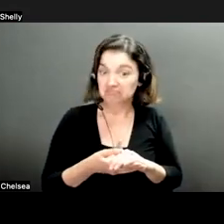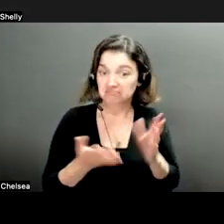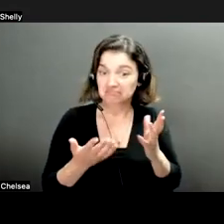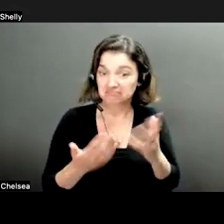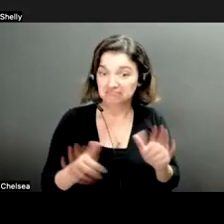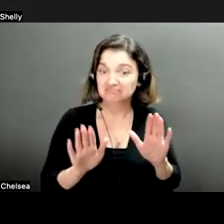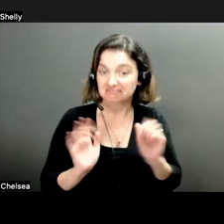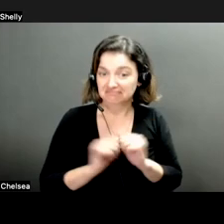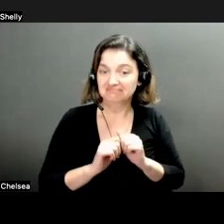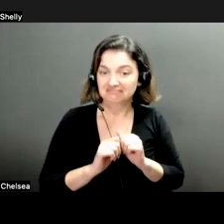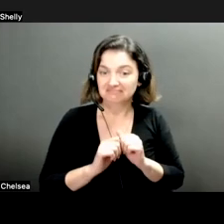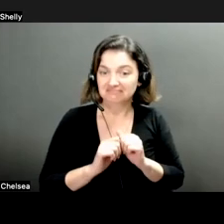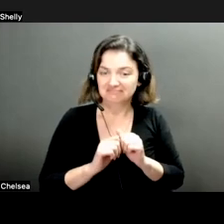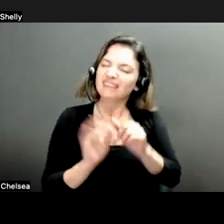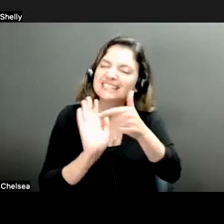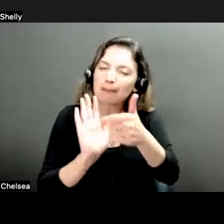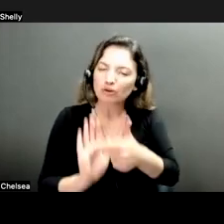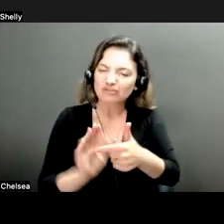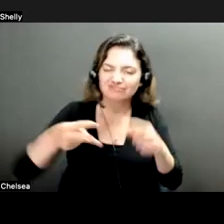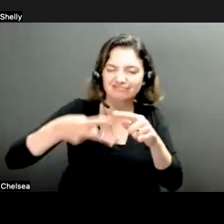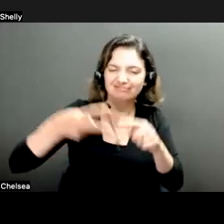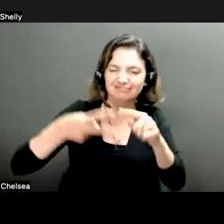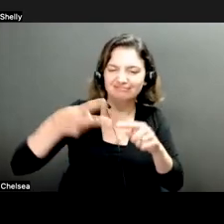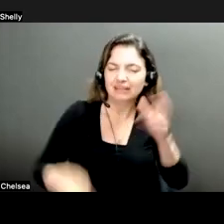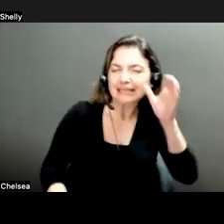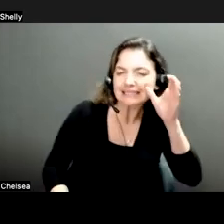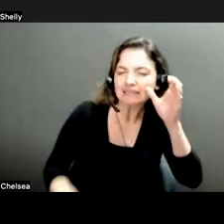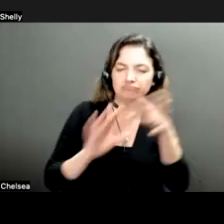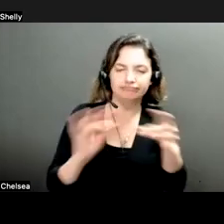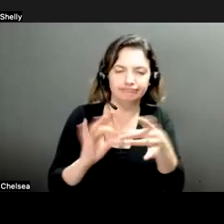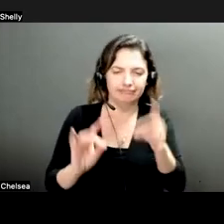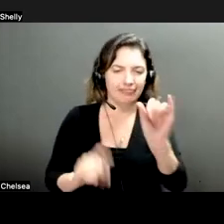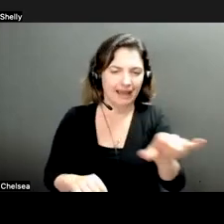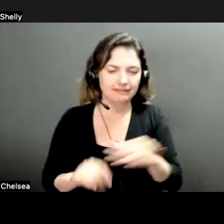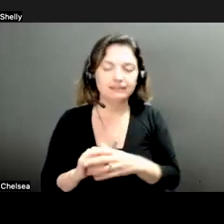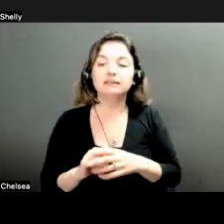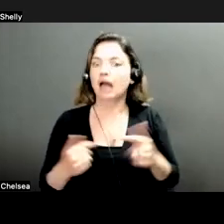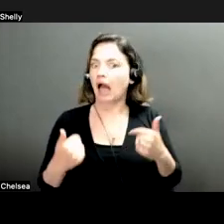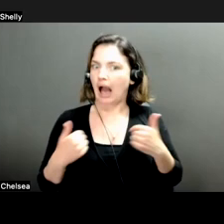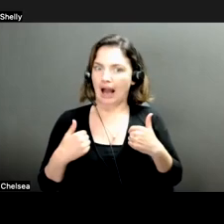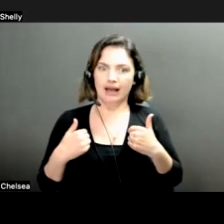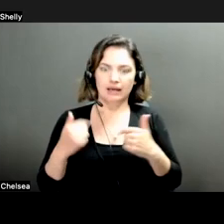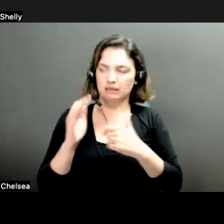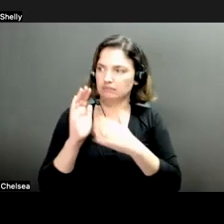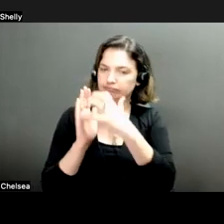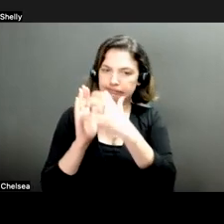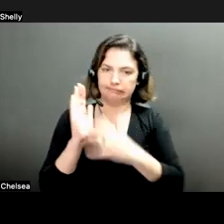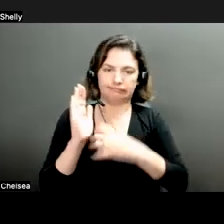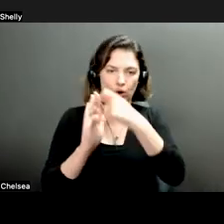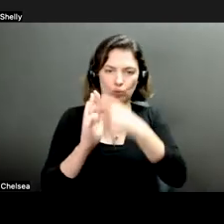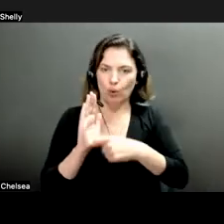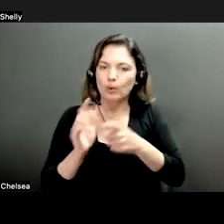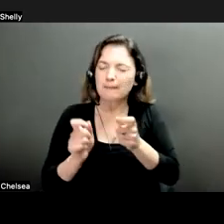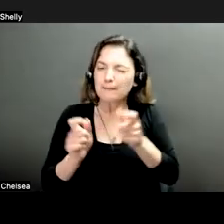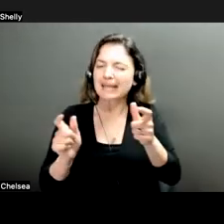So you can get an idea of what that is. I wrote a very big, detailed dossier on my